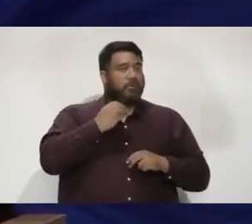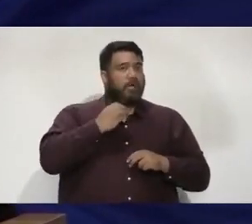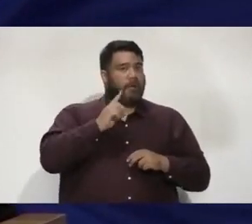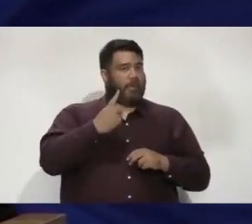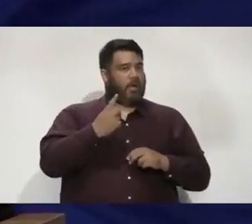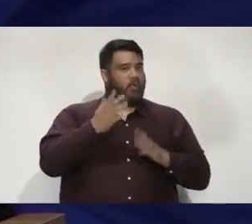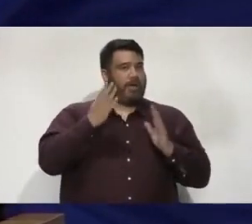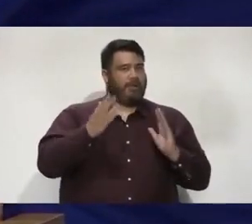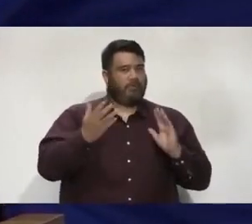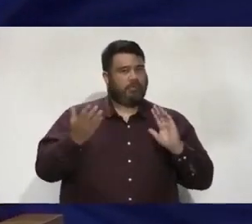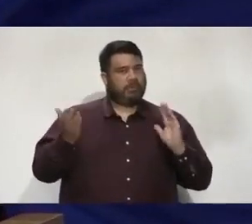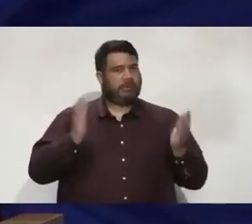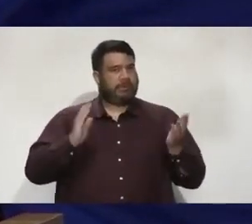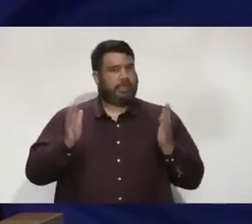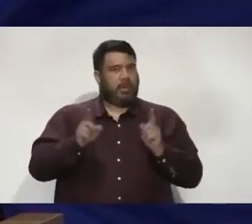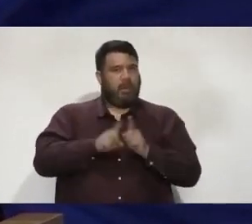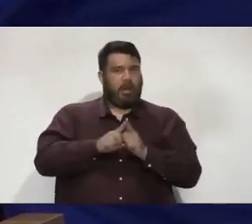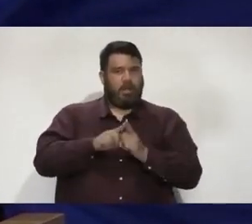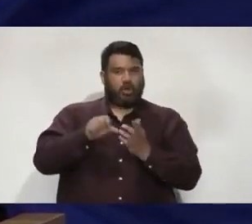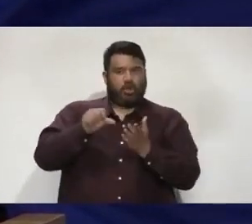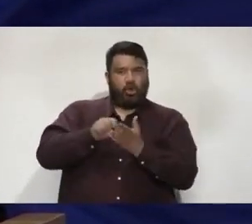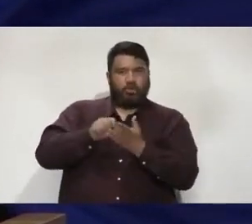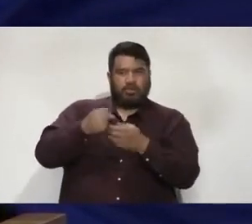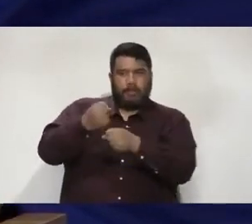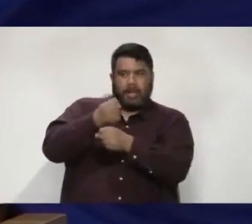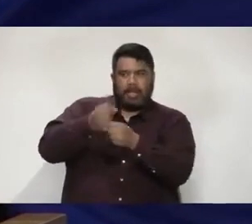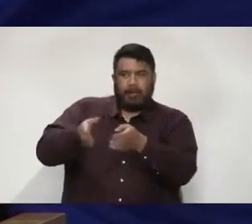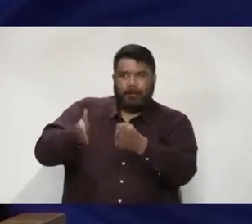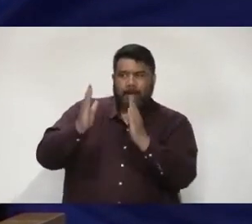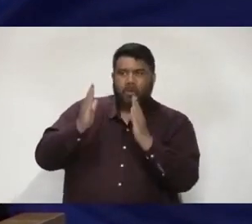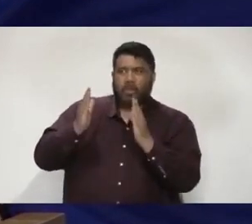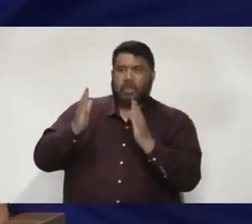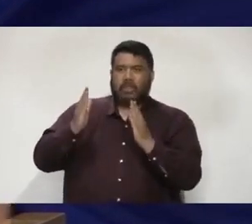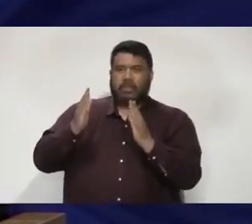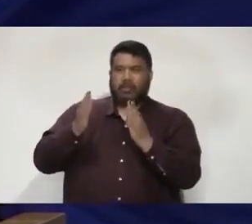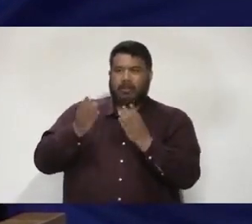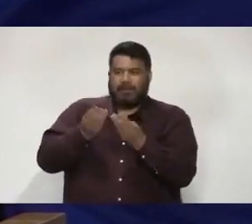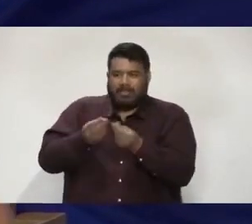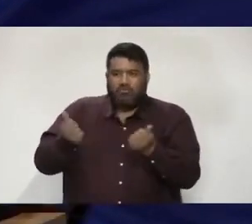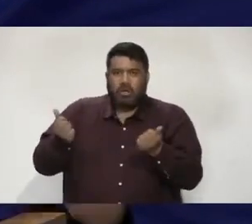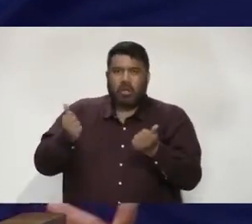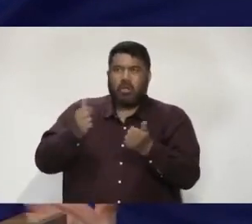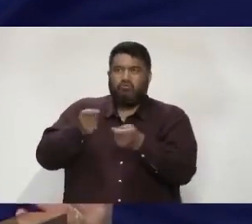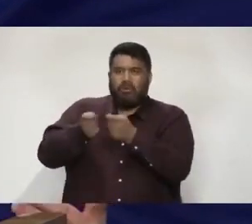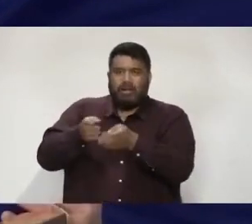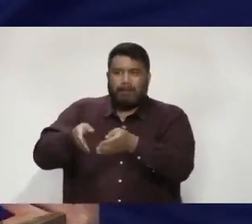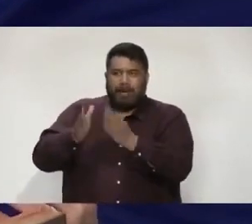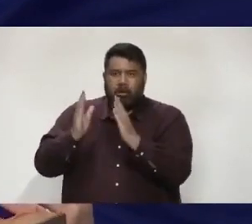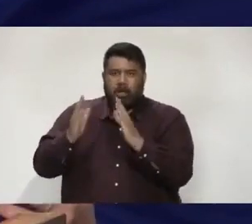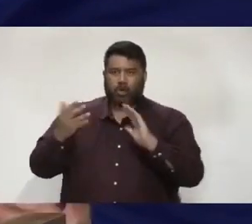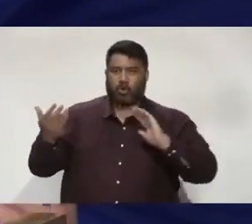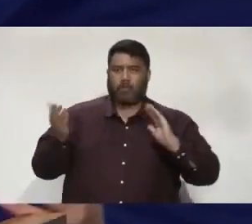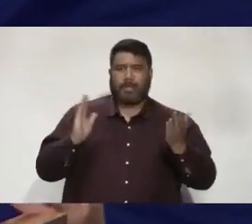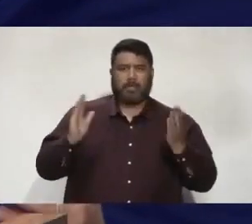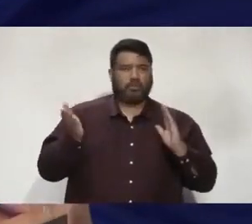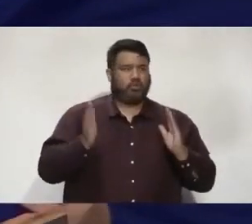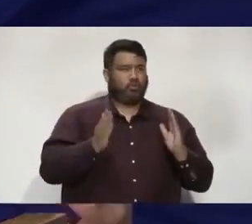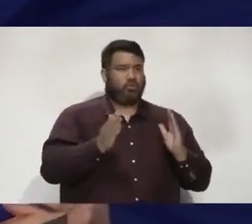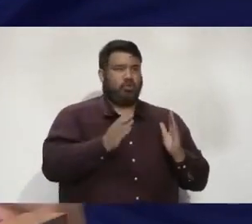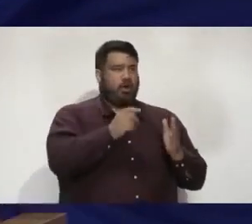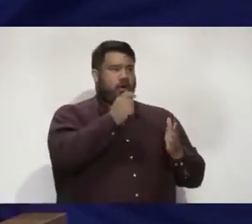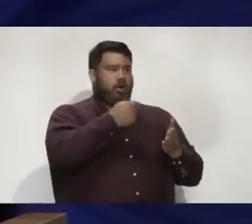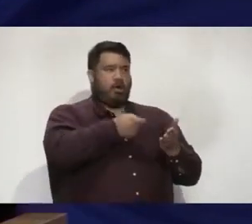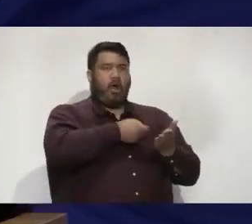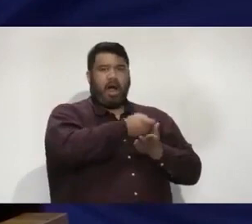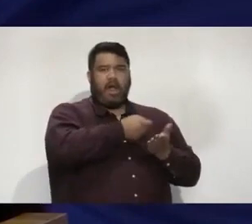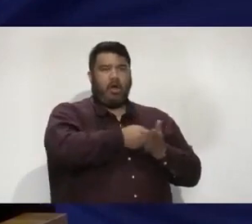in terms of the cost of construction and the cost of running it compared to what we're doing, which is essentially